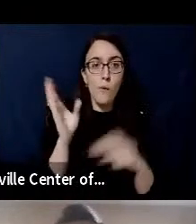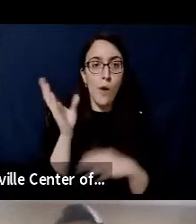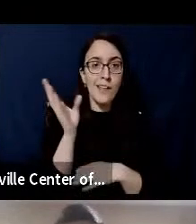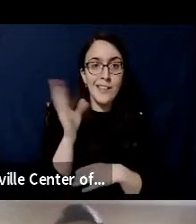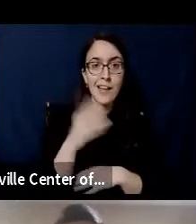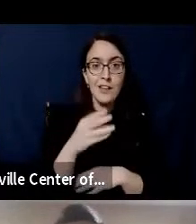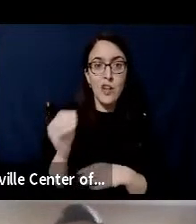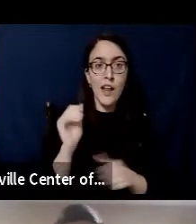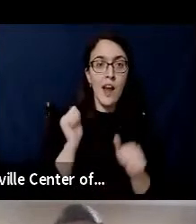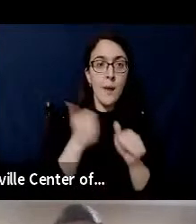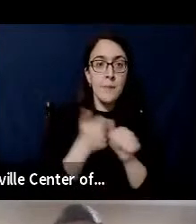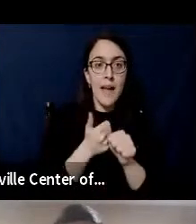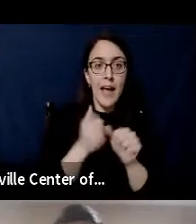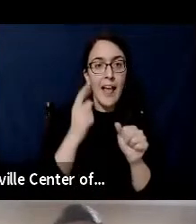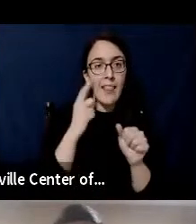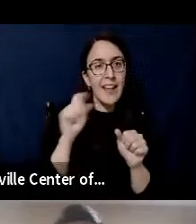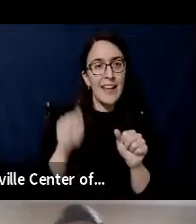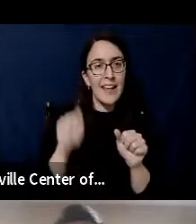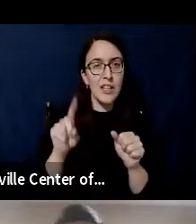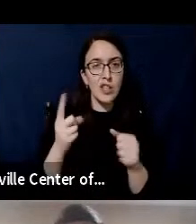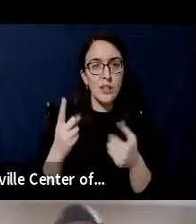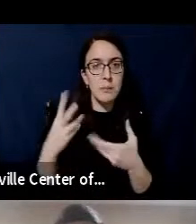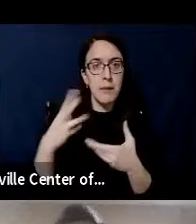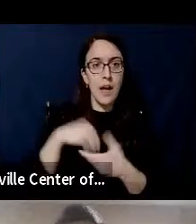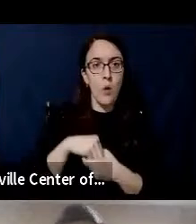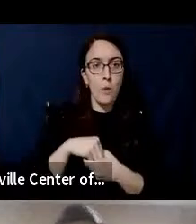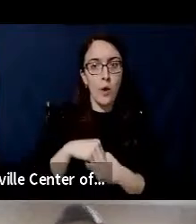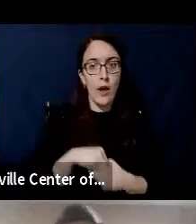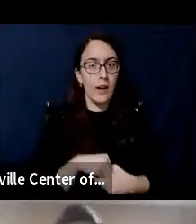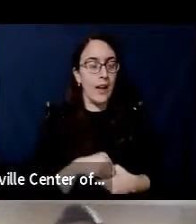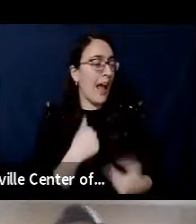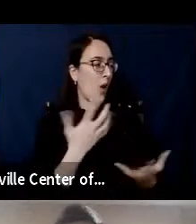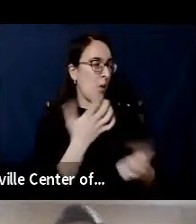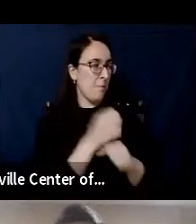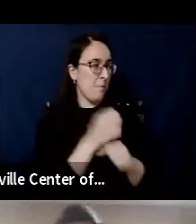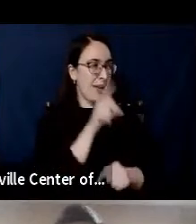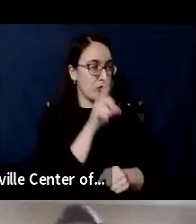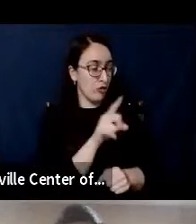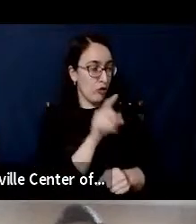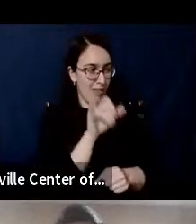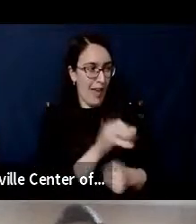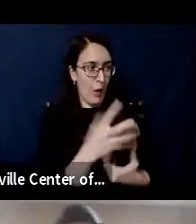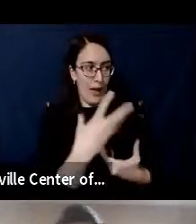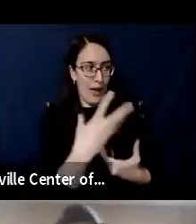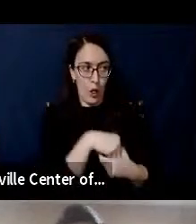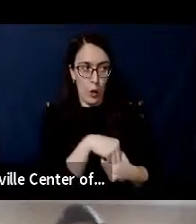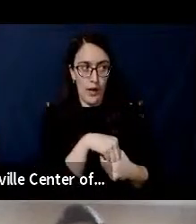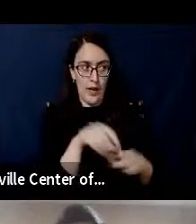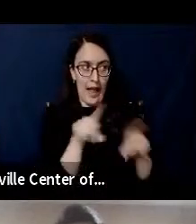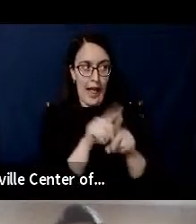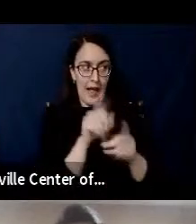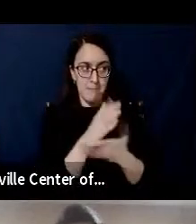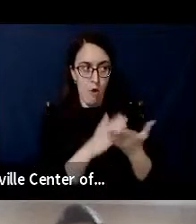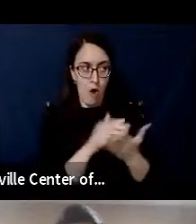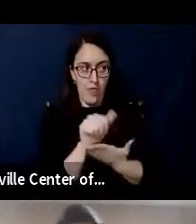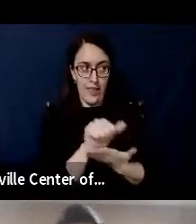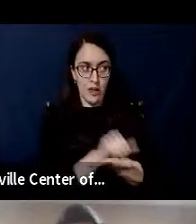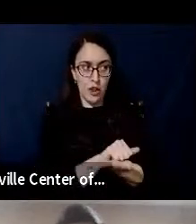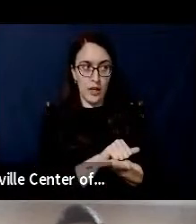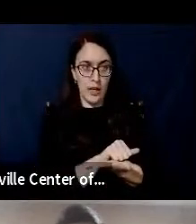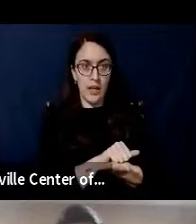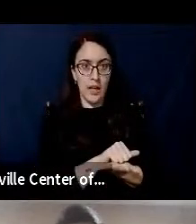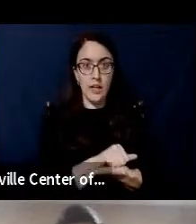be incorporated in there. I just wanted to make sure that having them was included as part of the agenda. That's all. Thank